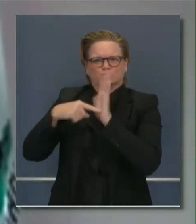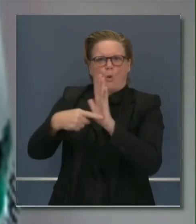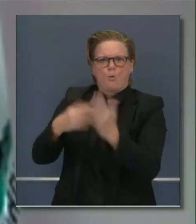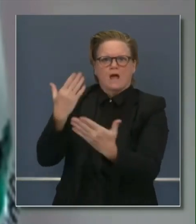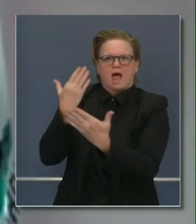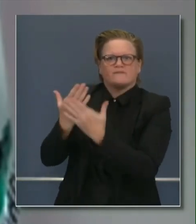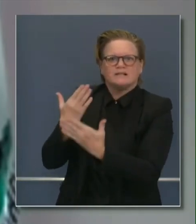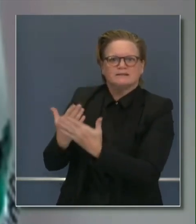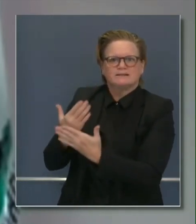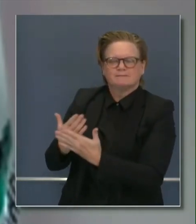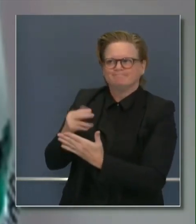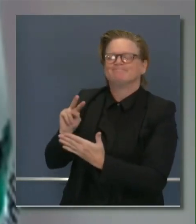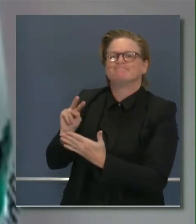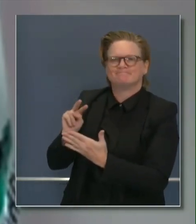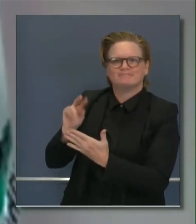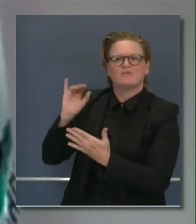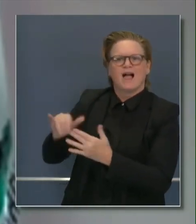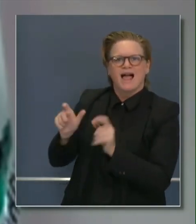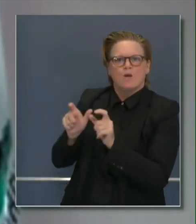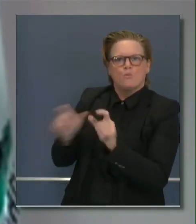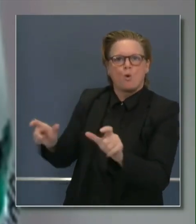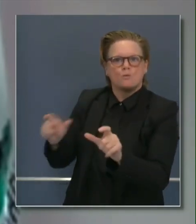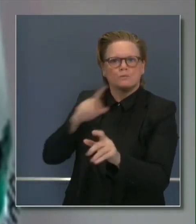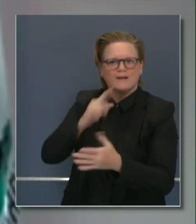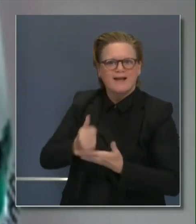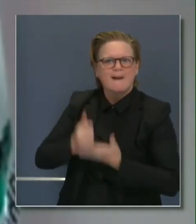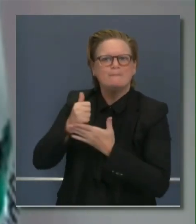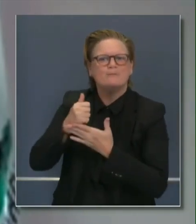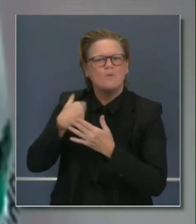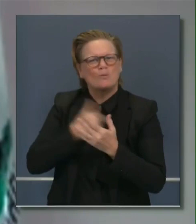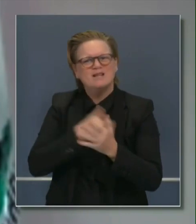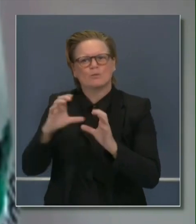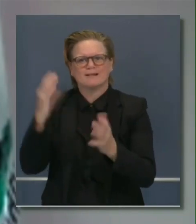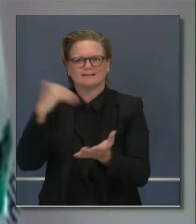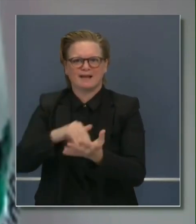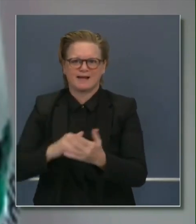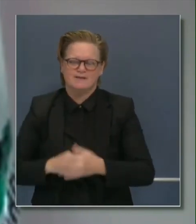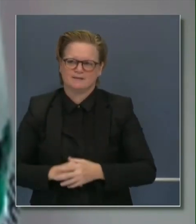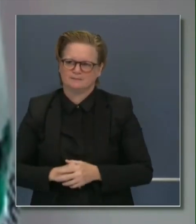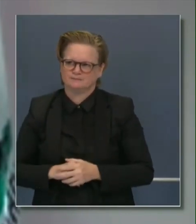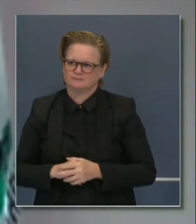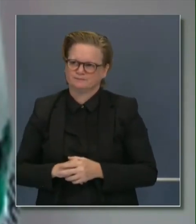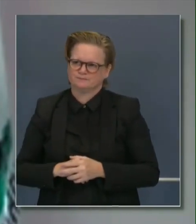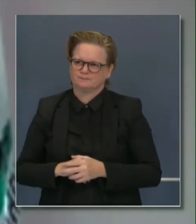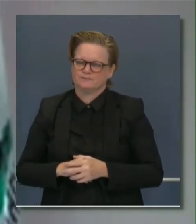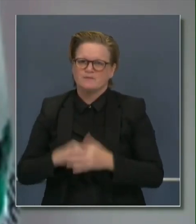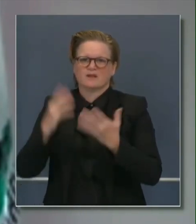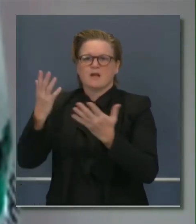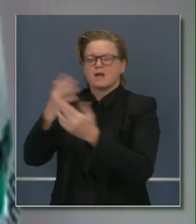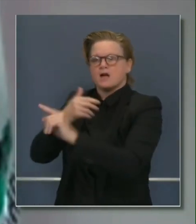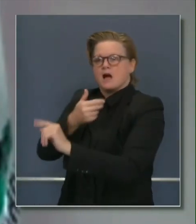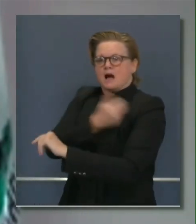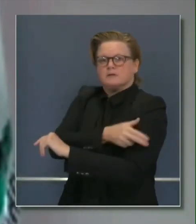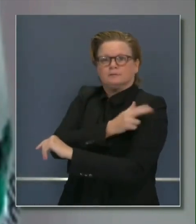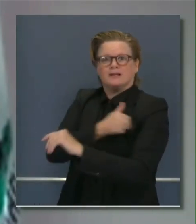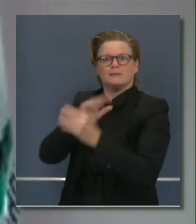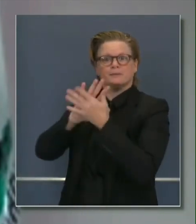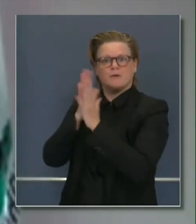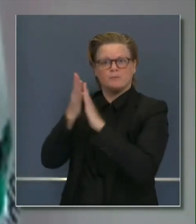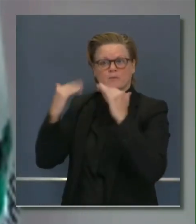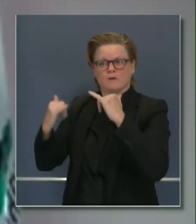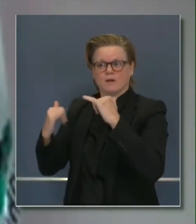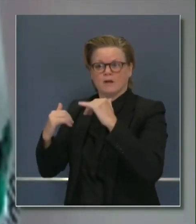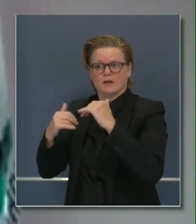interventions, and asking it to be triggered only when we know that the hospital system is vulnerable in a way that,